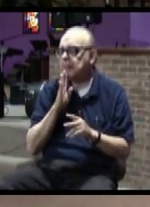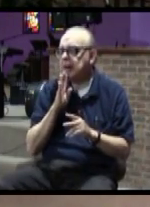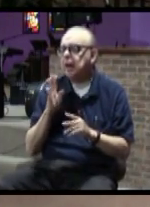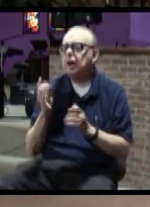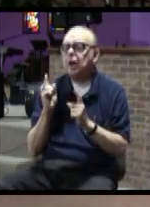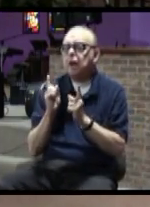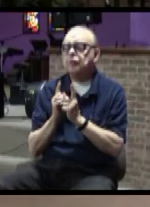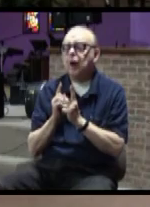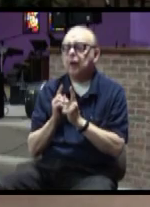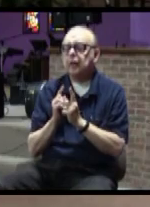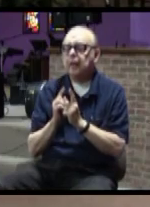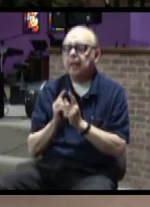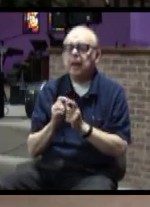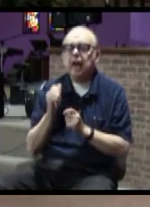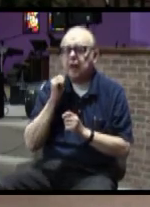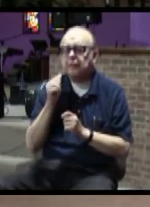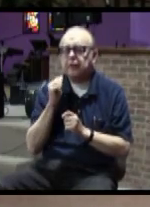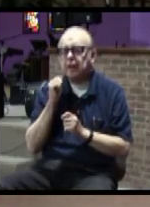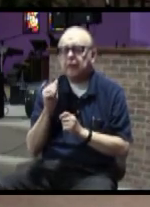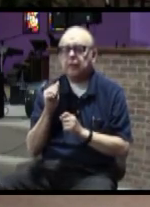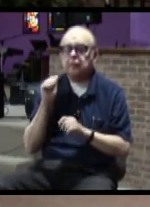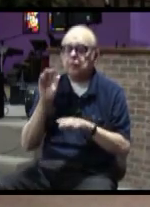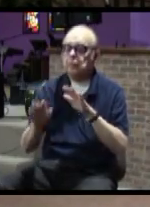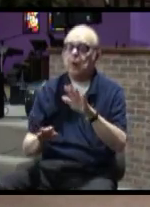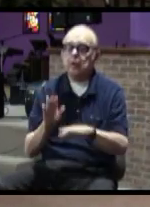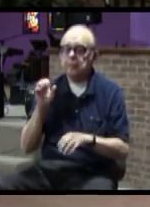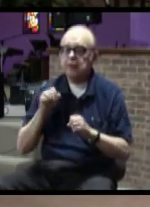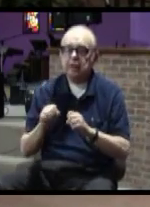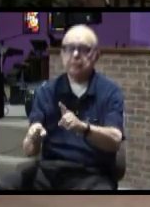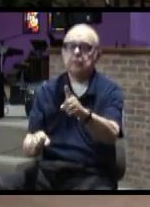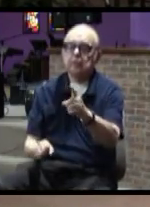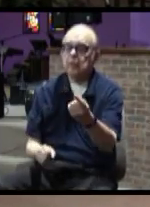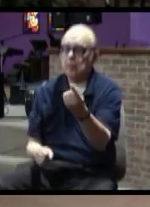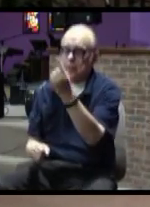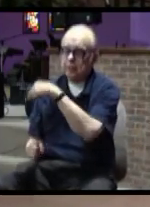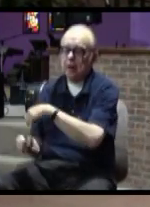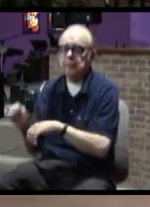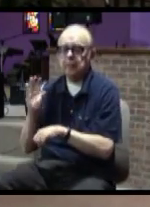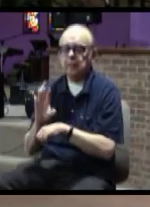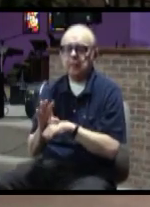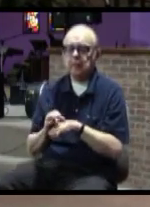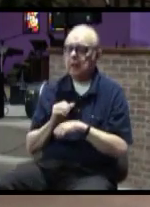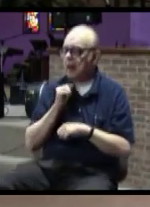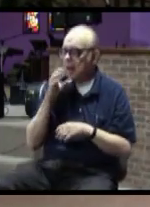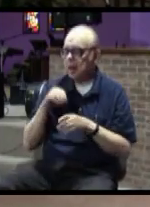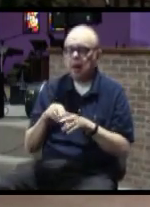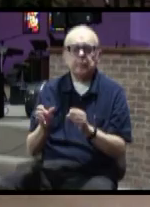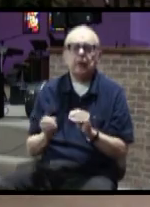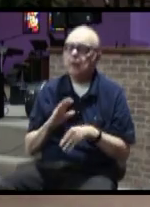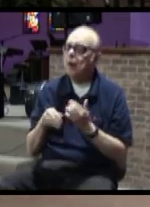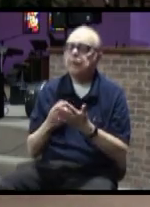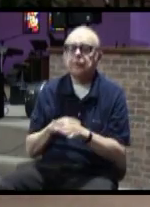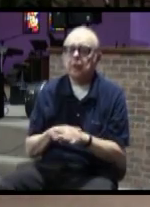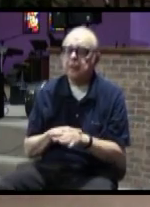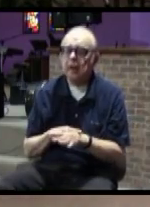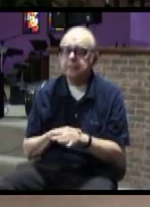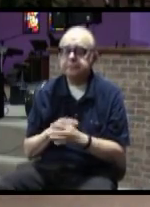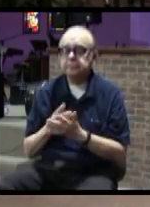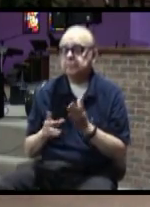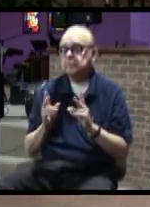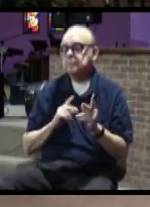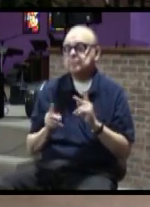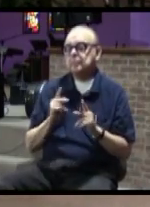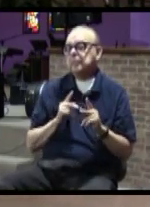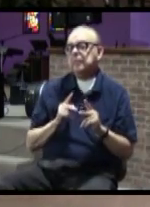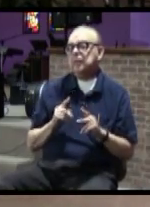I meet on a daily basis that walk up and down these streets. Because when you come by here, I am not in the office all